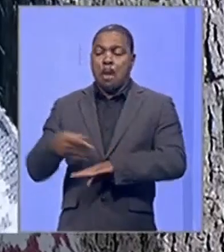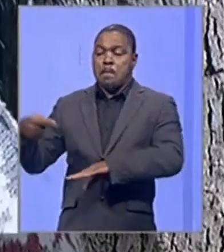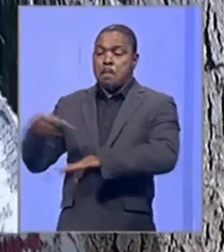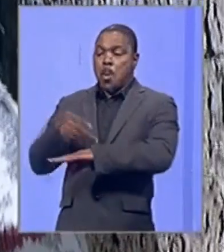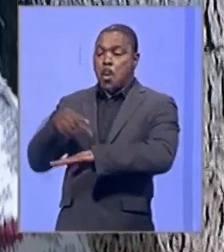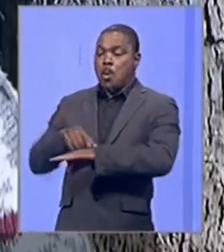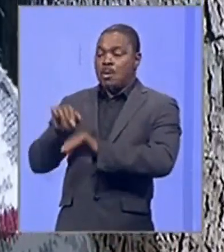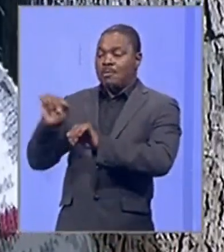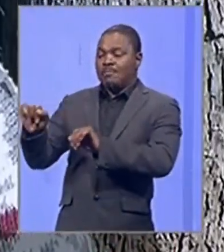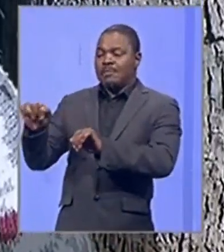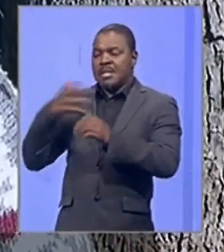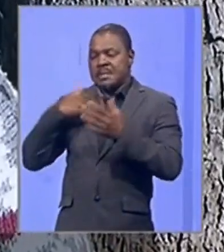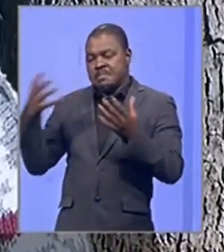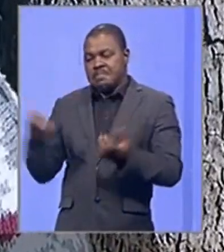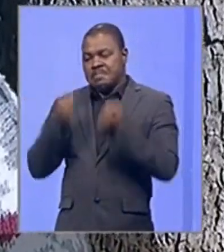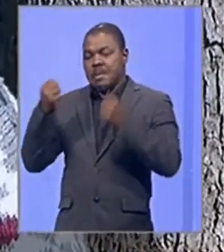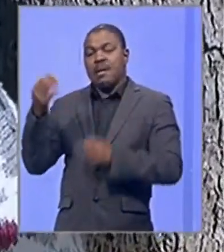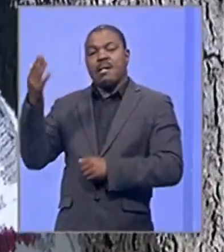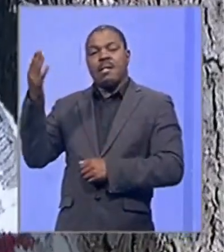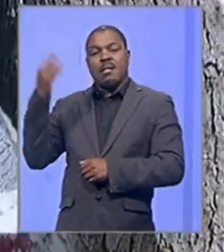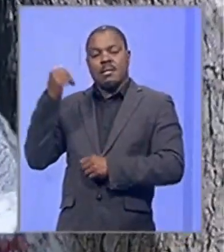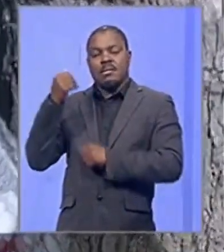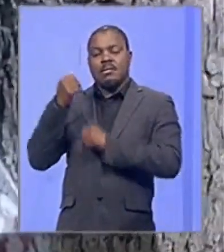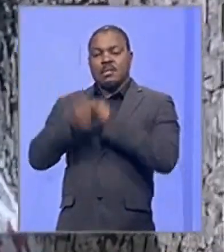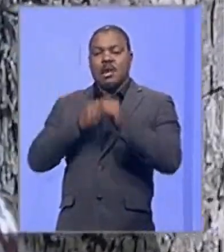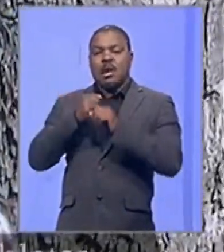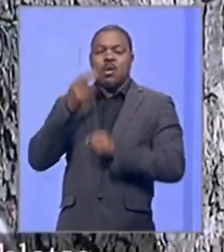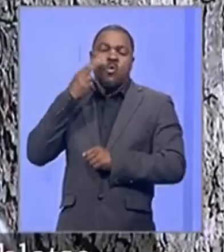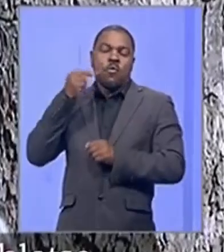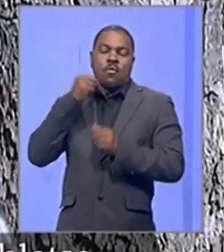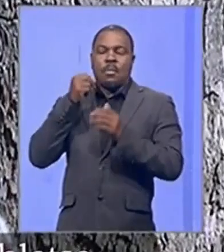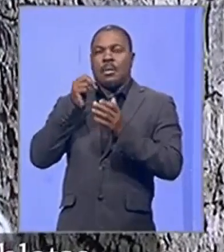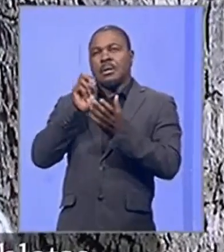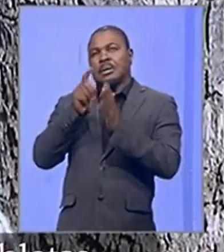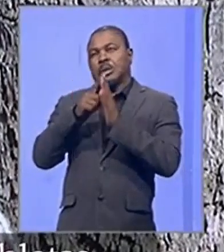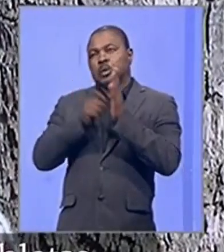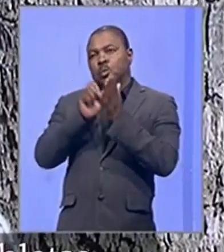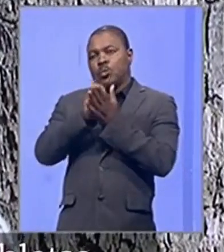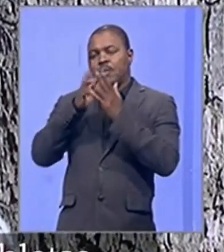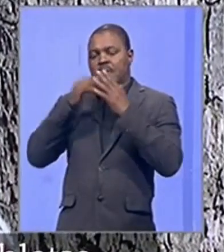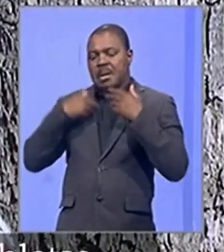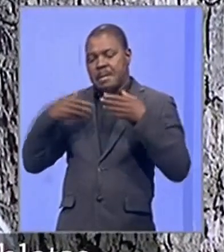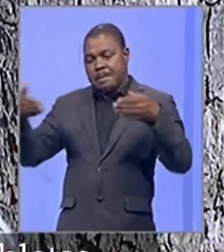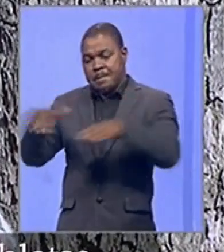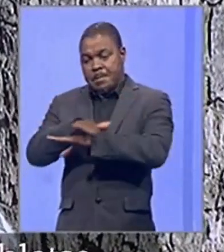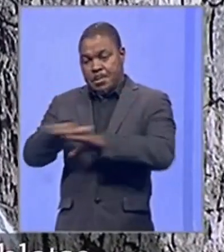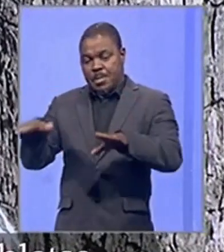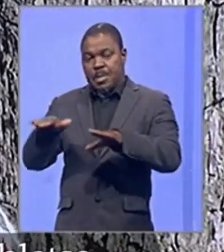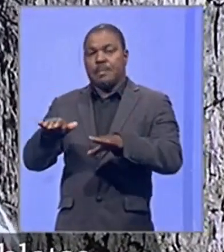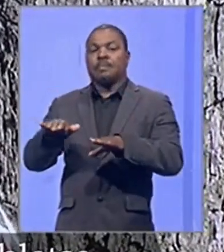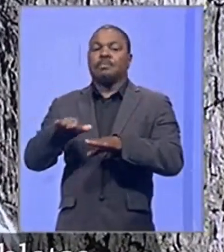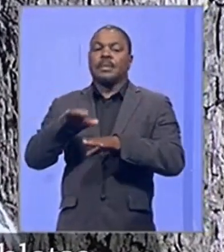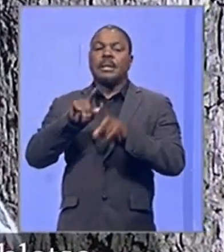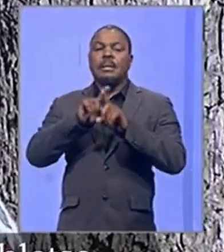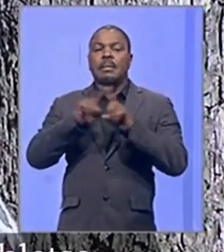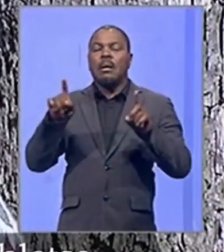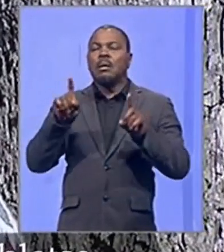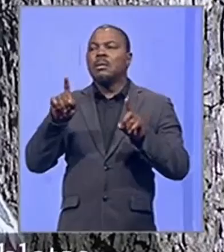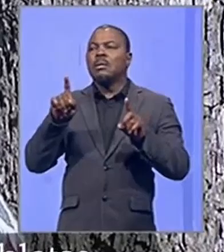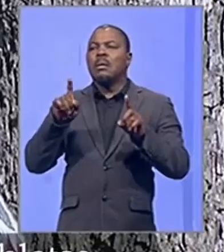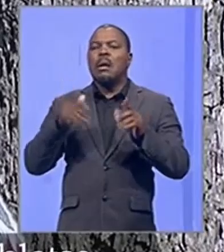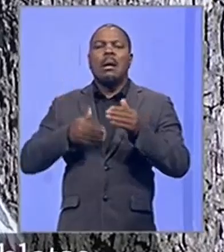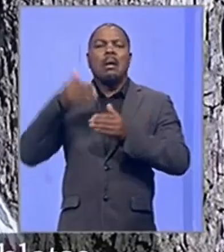ka November ka di 12 tsa November last year. Jaanong be le gore go didimala hela